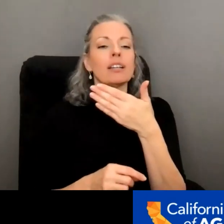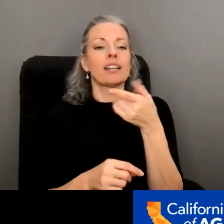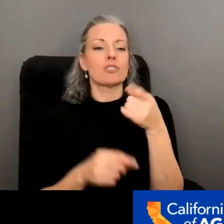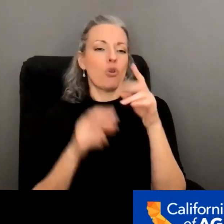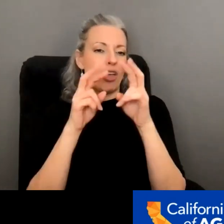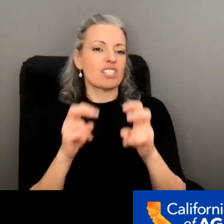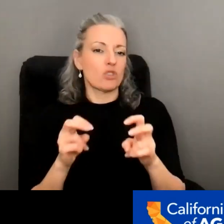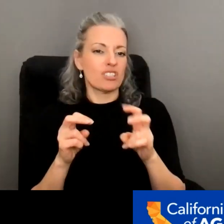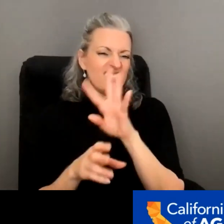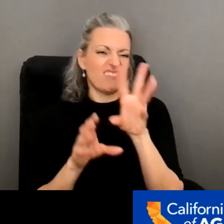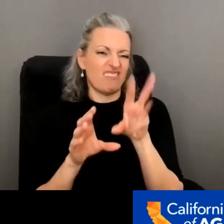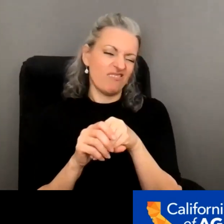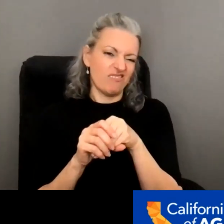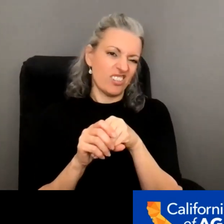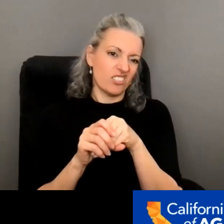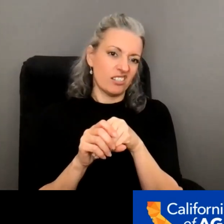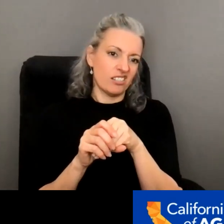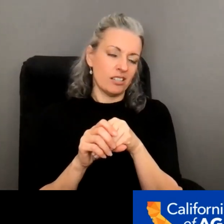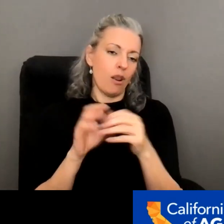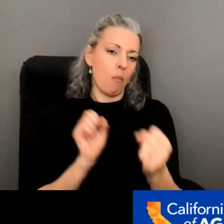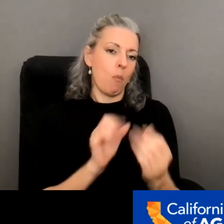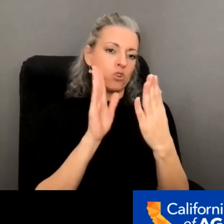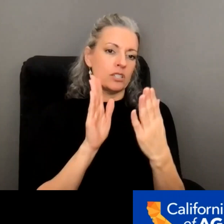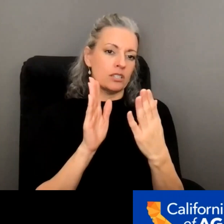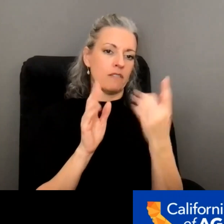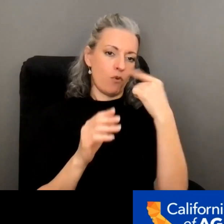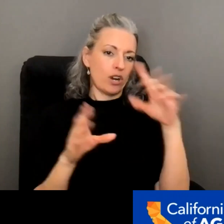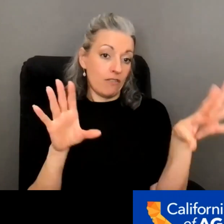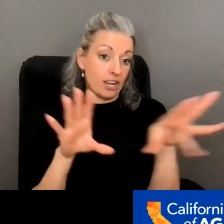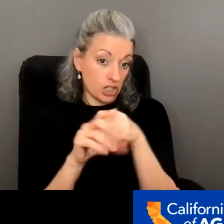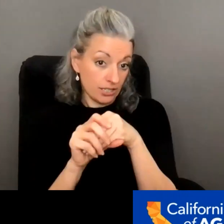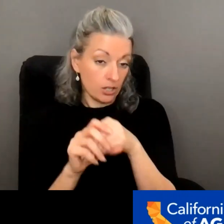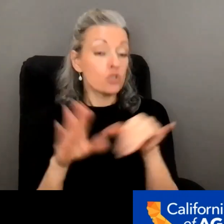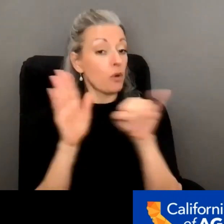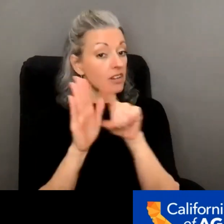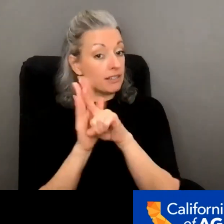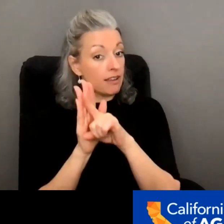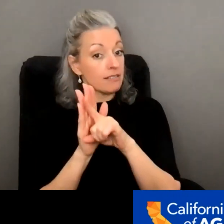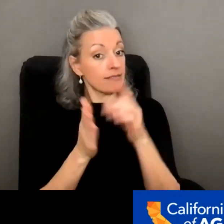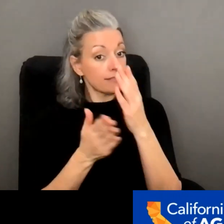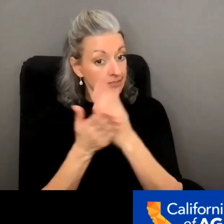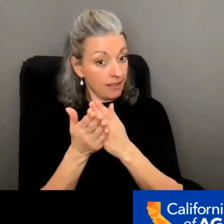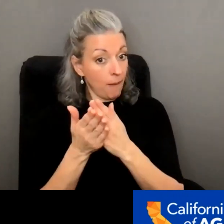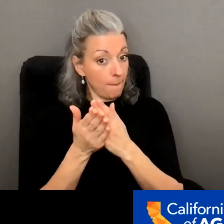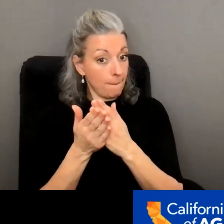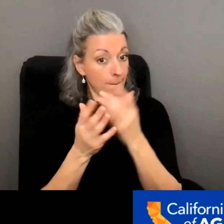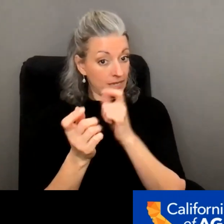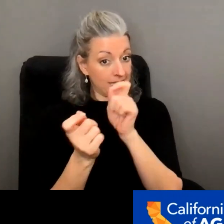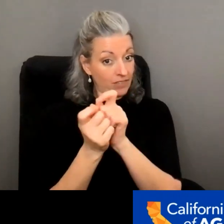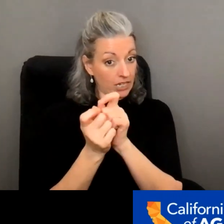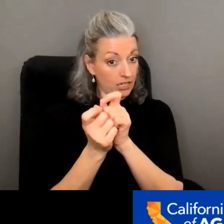and interventions and approaches to interventions. So we've identified several communities in particular.